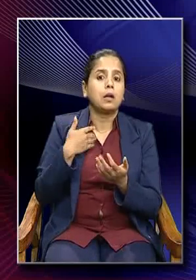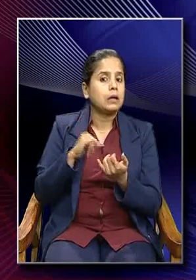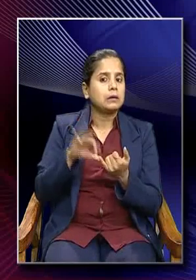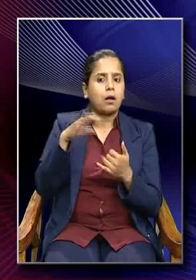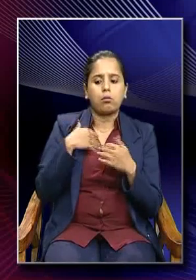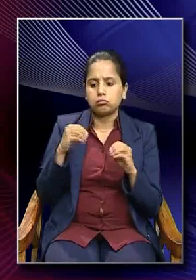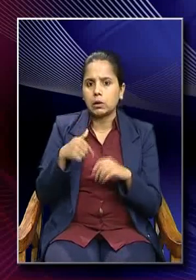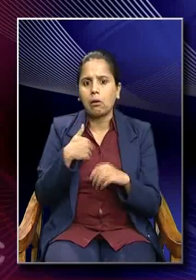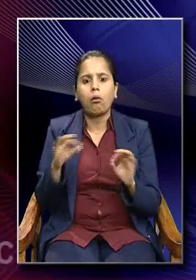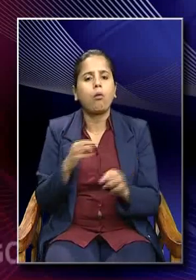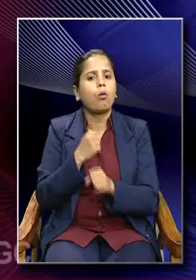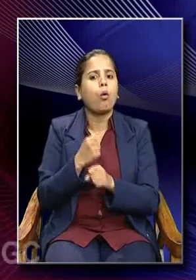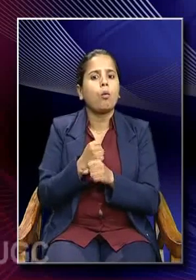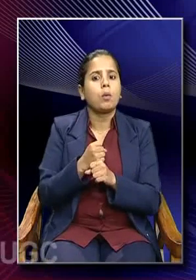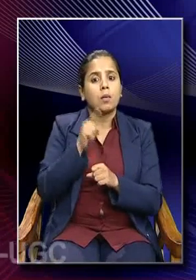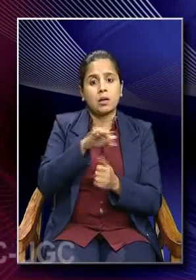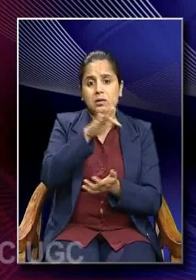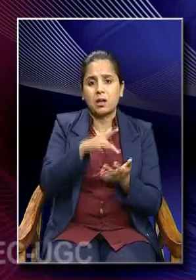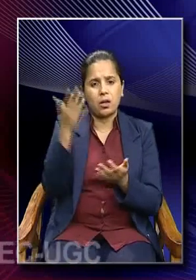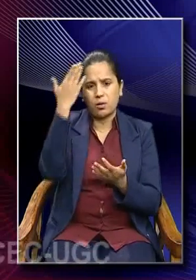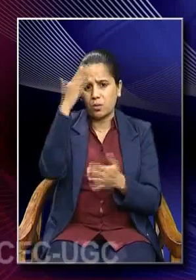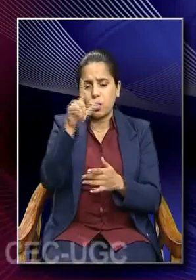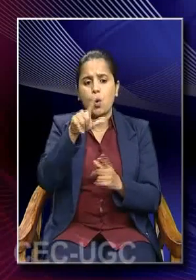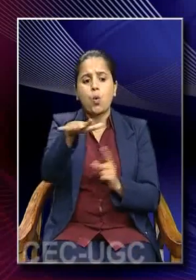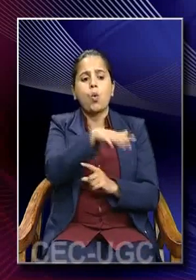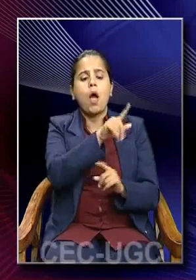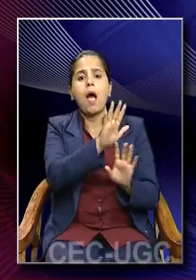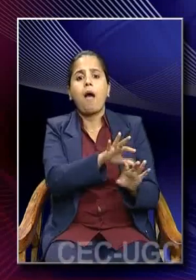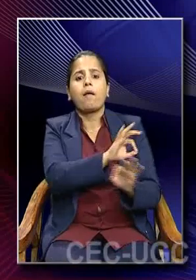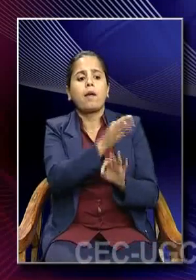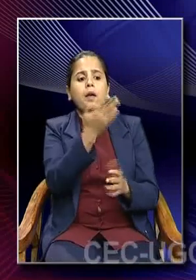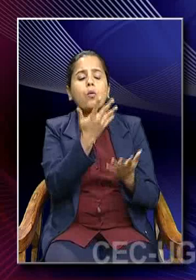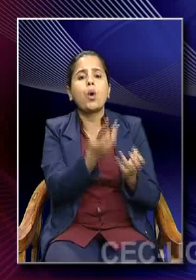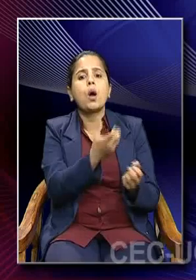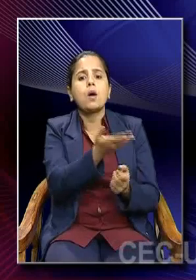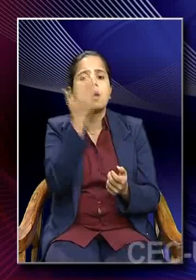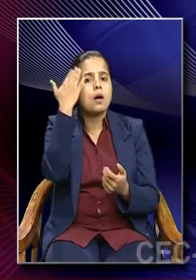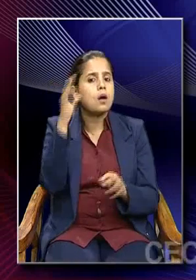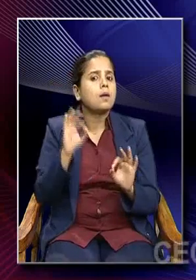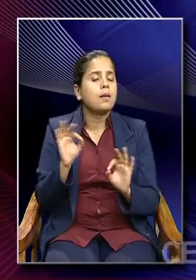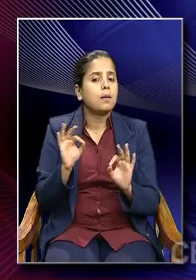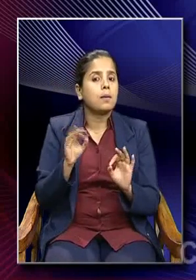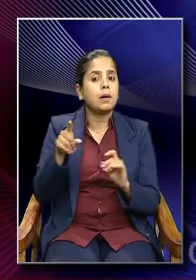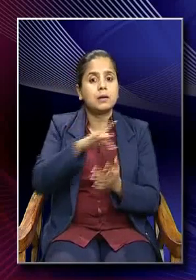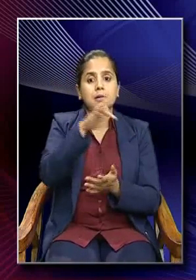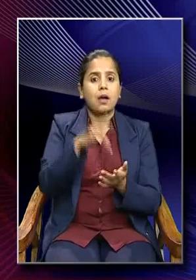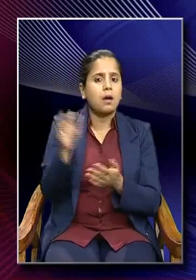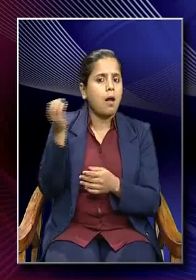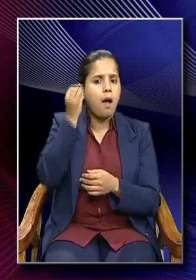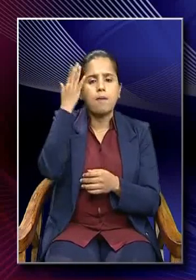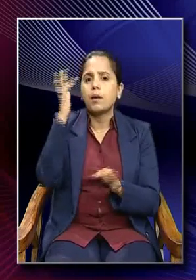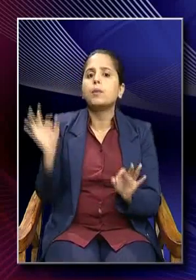center is not aware about the local arrangements and local requirements, where the center is not aware